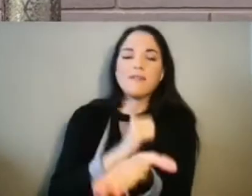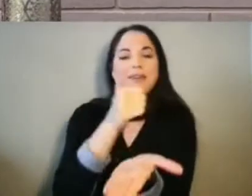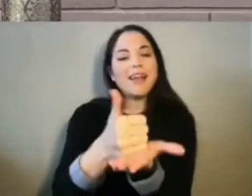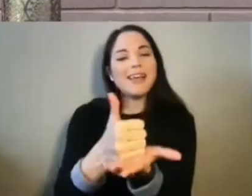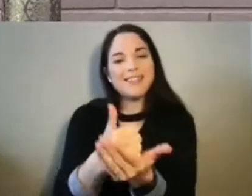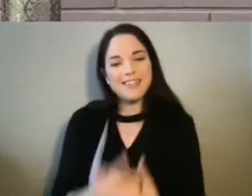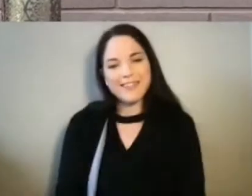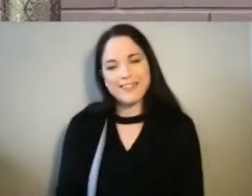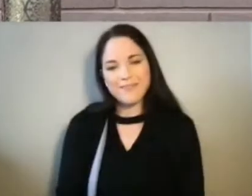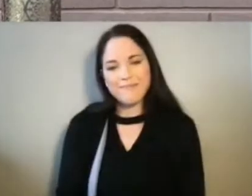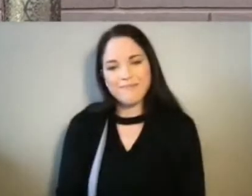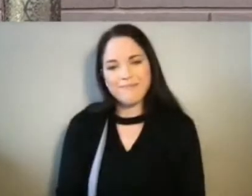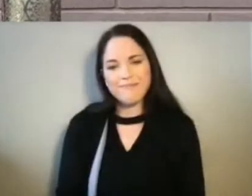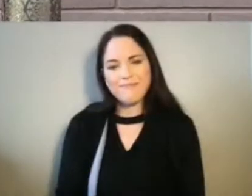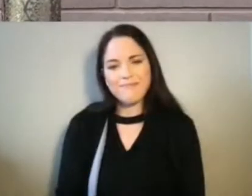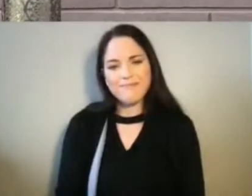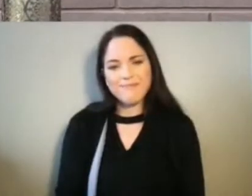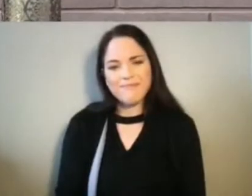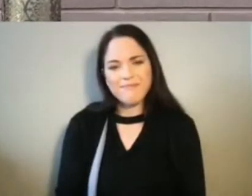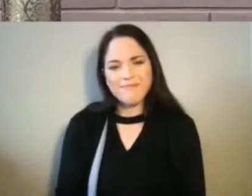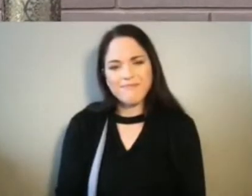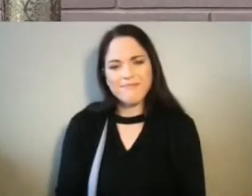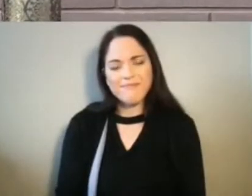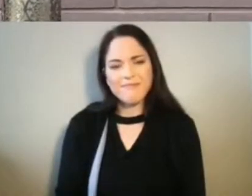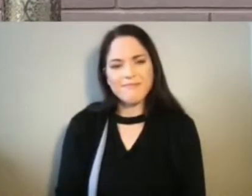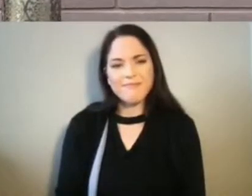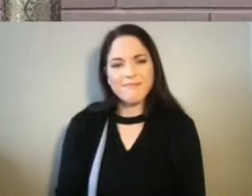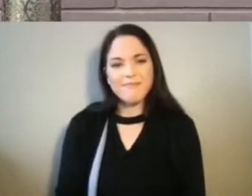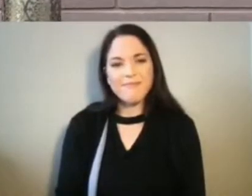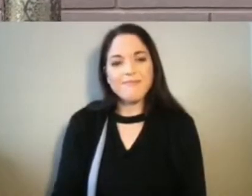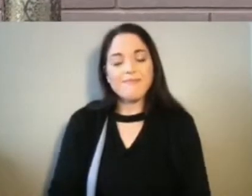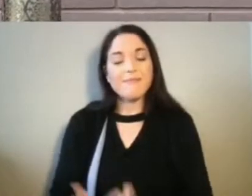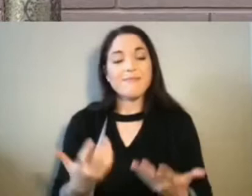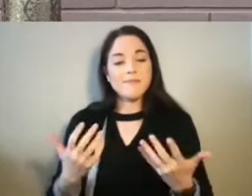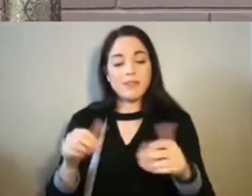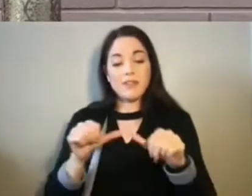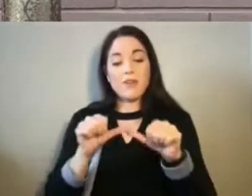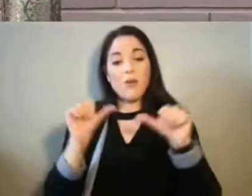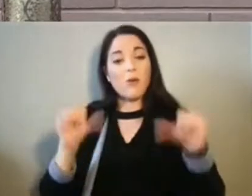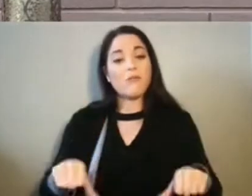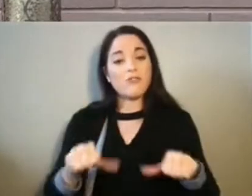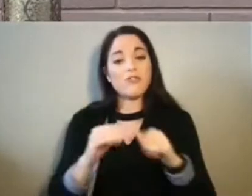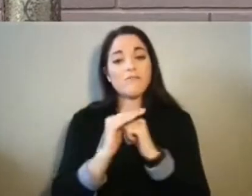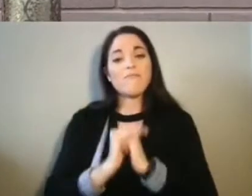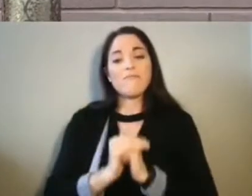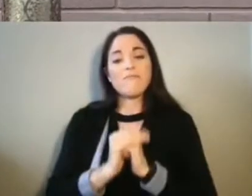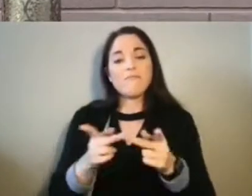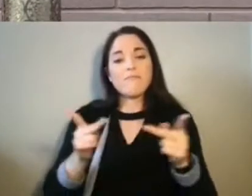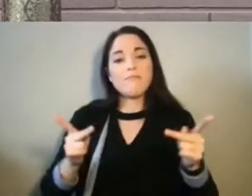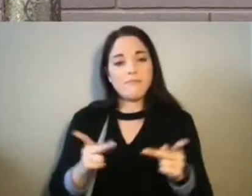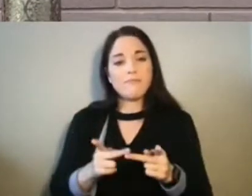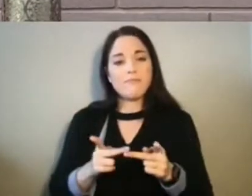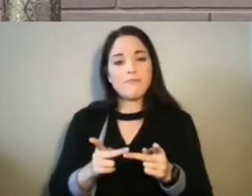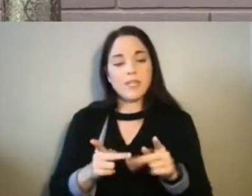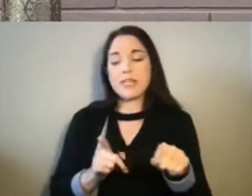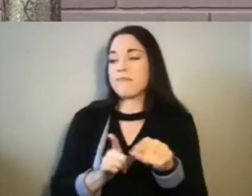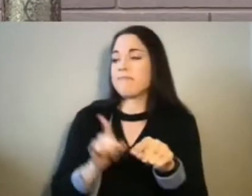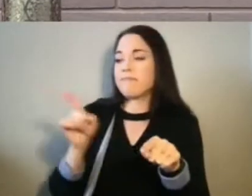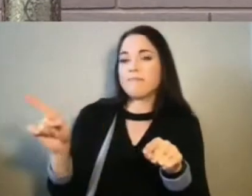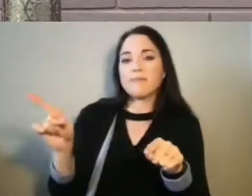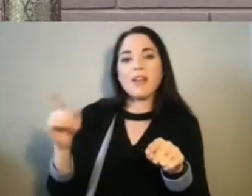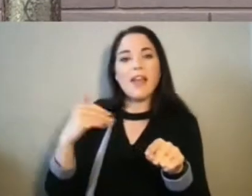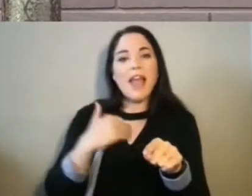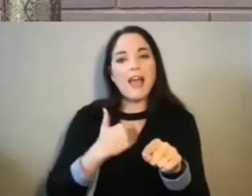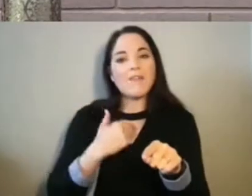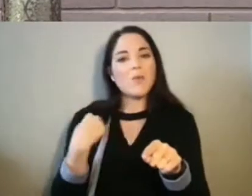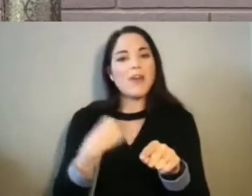solid, and yet it's small in comparison to many structures in our neighborhood.